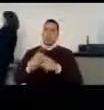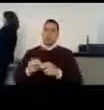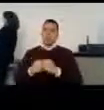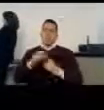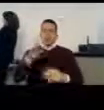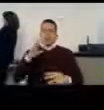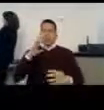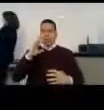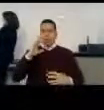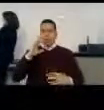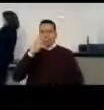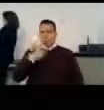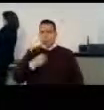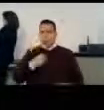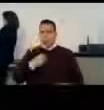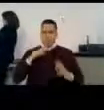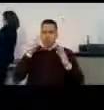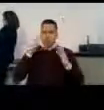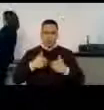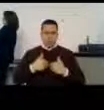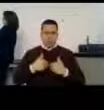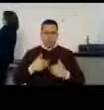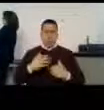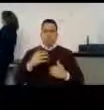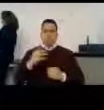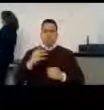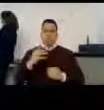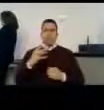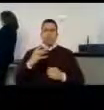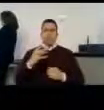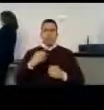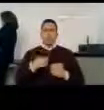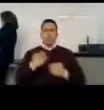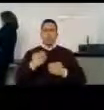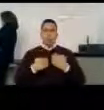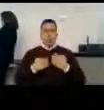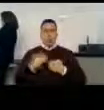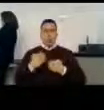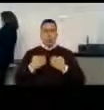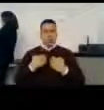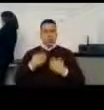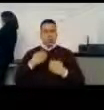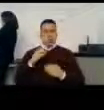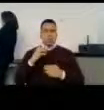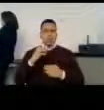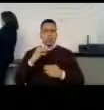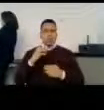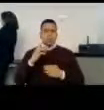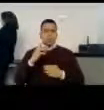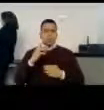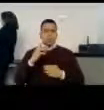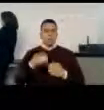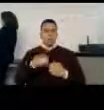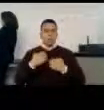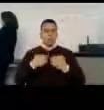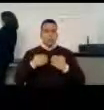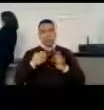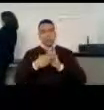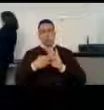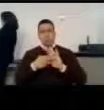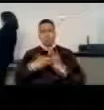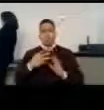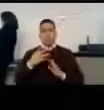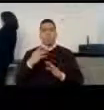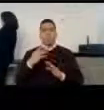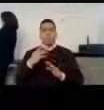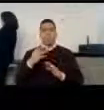disturbance, and other health impairments. Have y'all heard that before? Yes. Right? So what does that mean for girls? Late.